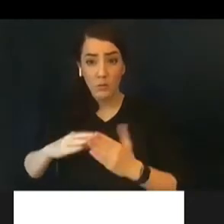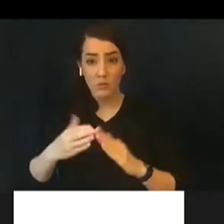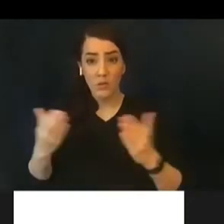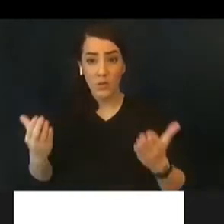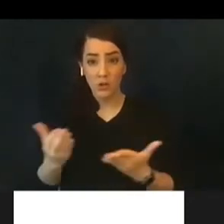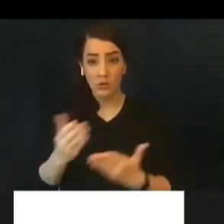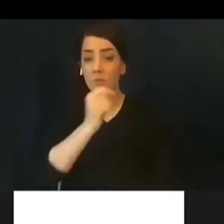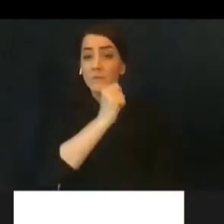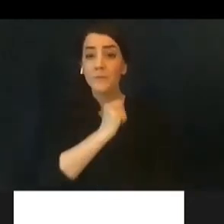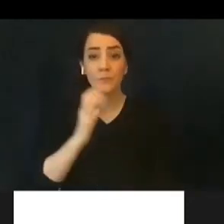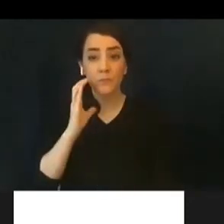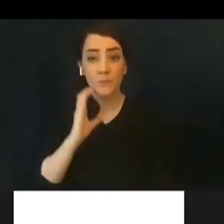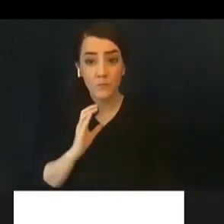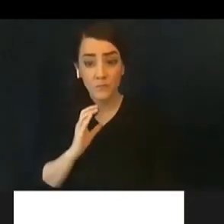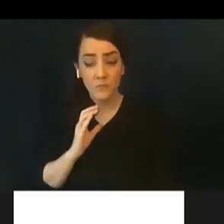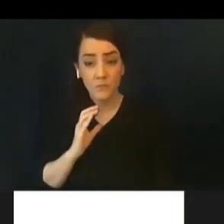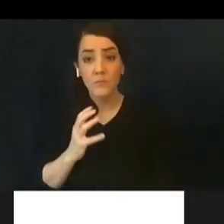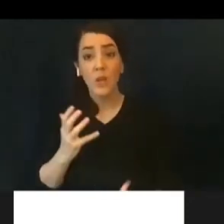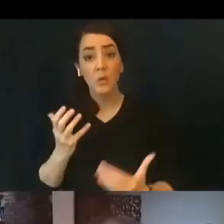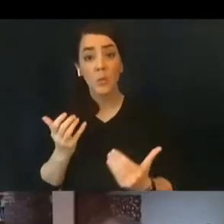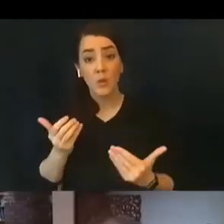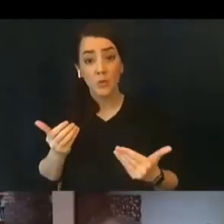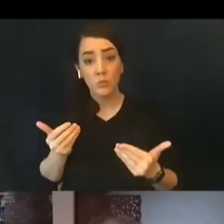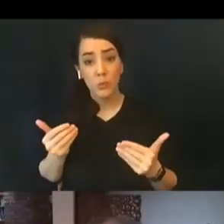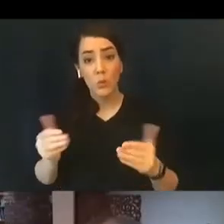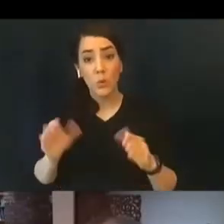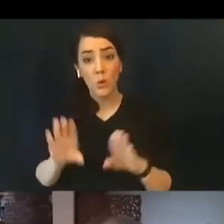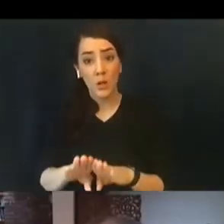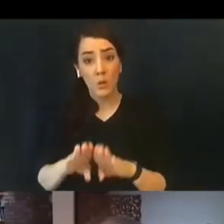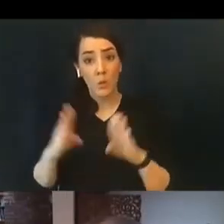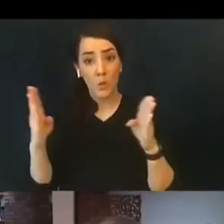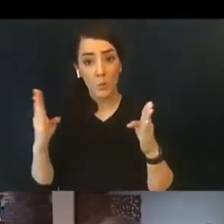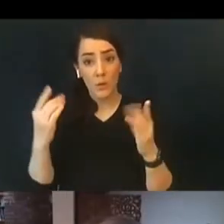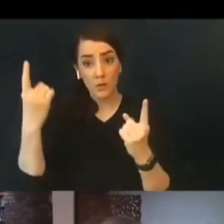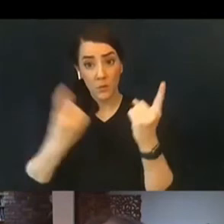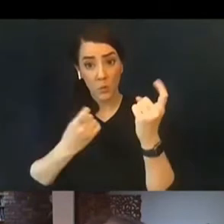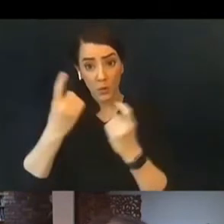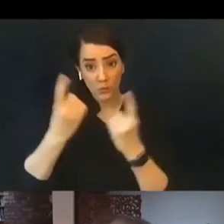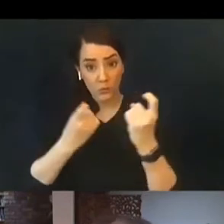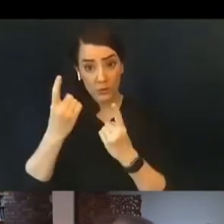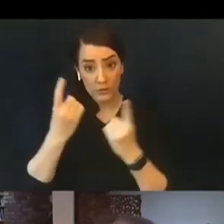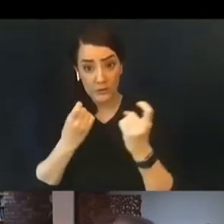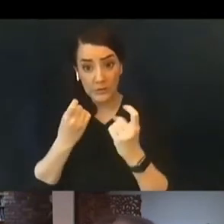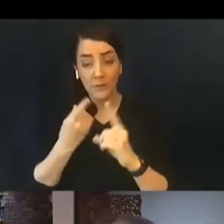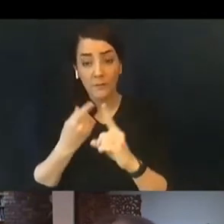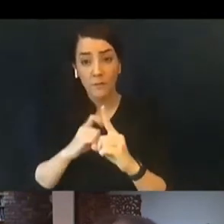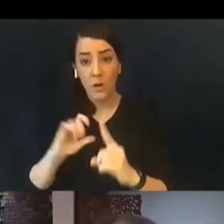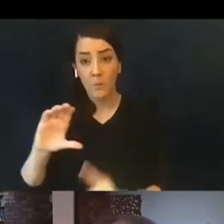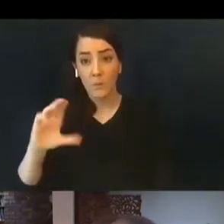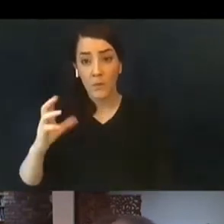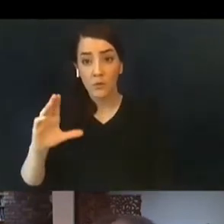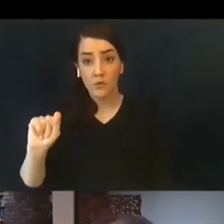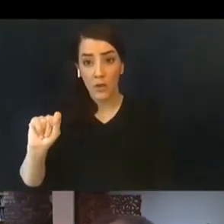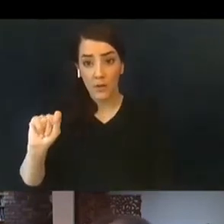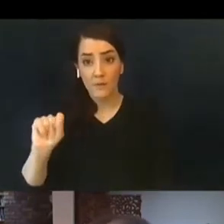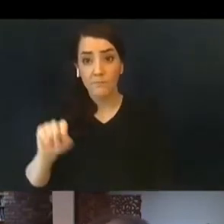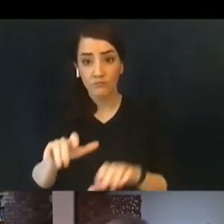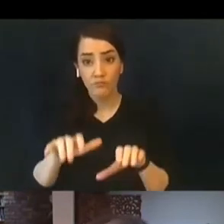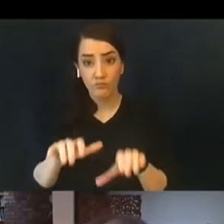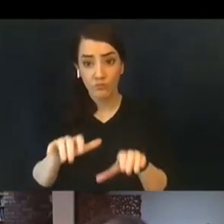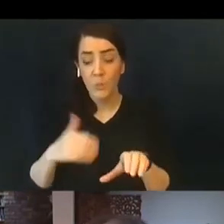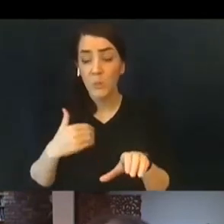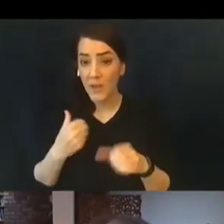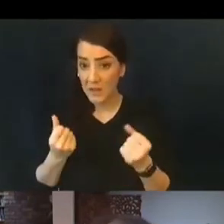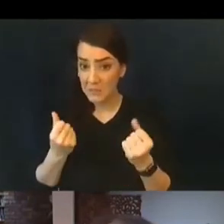I would like to, at this point, turn it over to some questions from the participants. We have had a number of questions